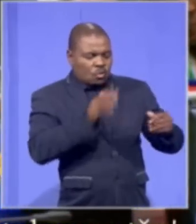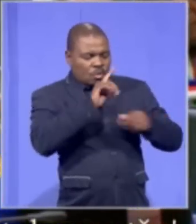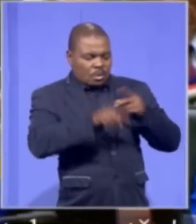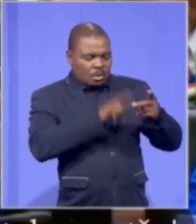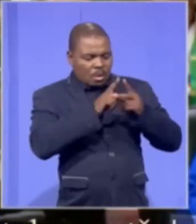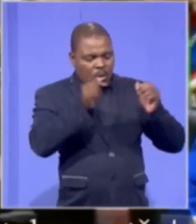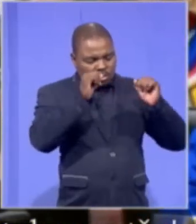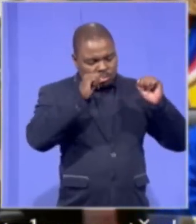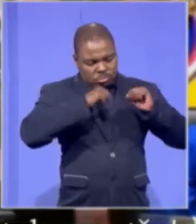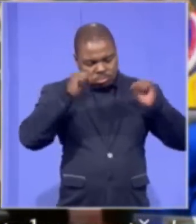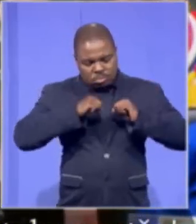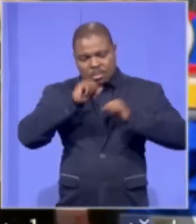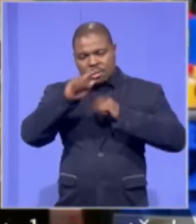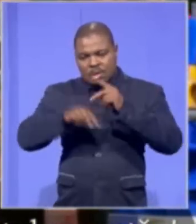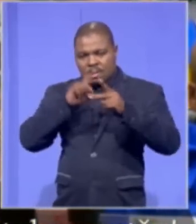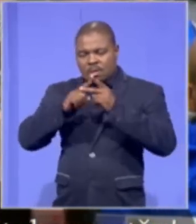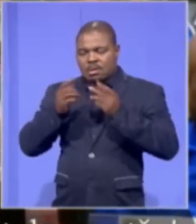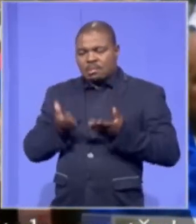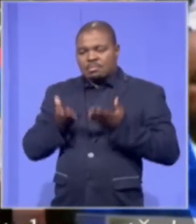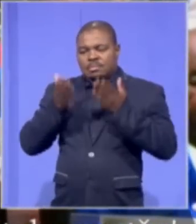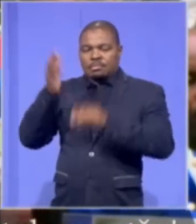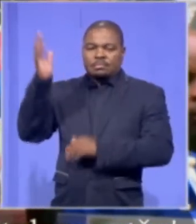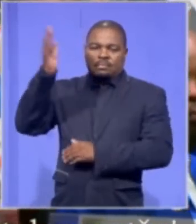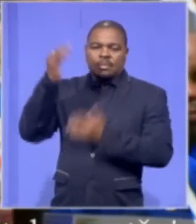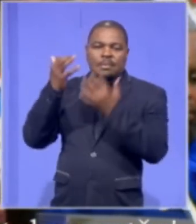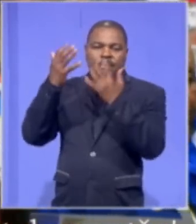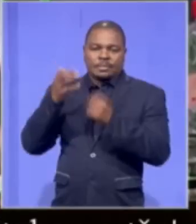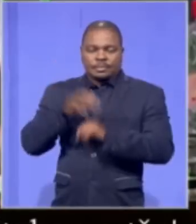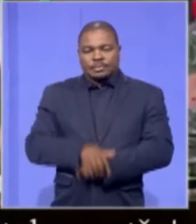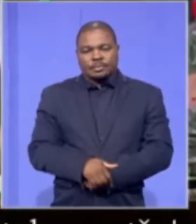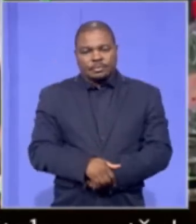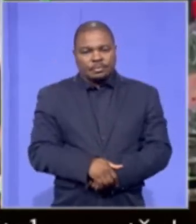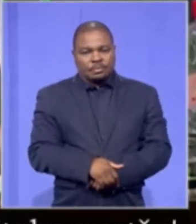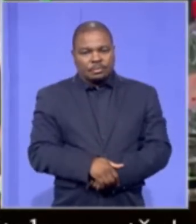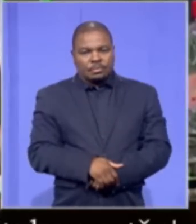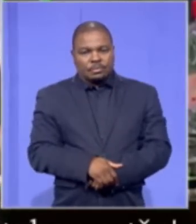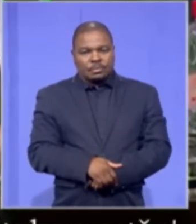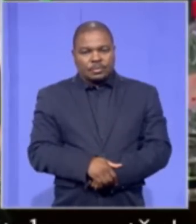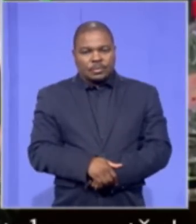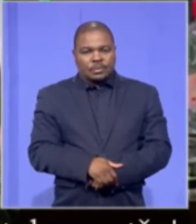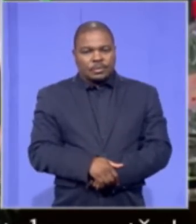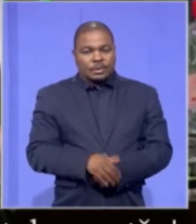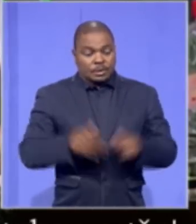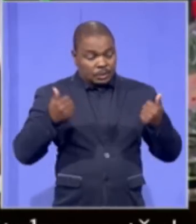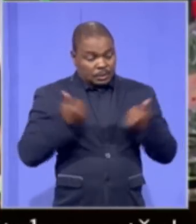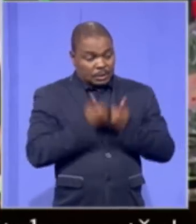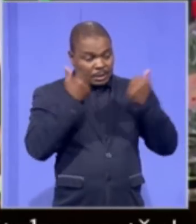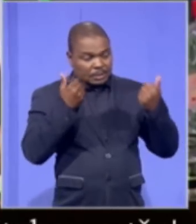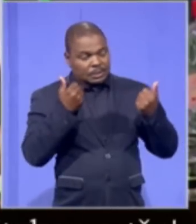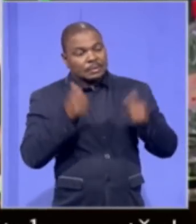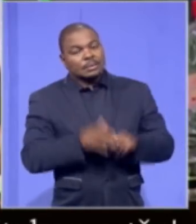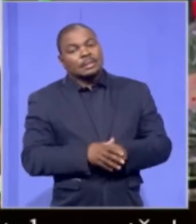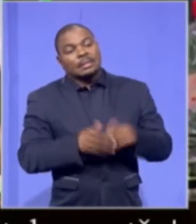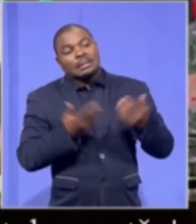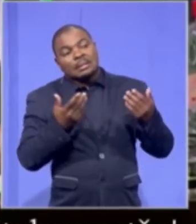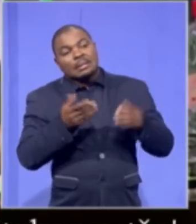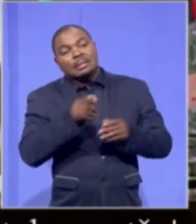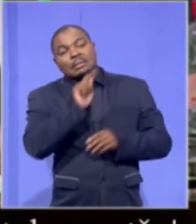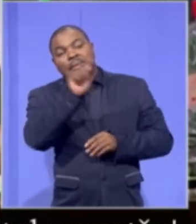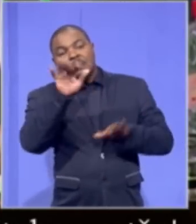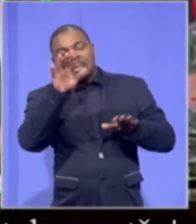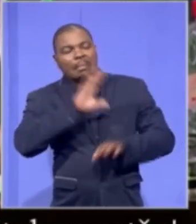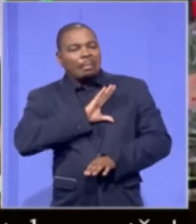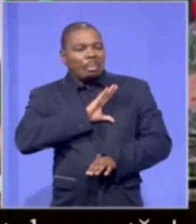ka wa lehlabula mabapi le polelo ya kabo ya ditekanyetšo. The challenges that may well dishearten a number of